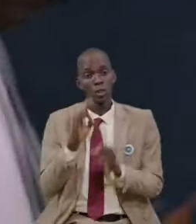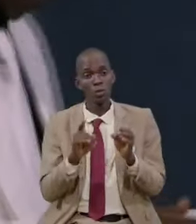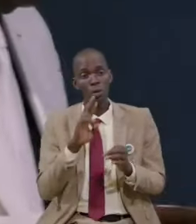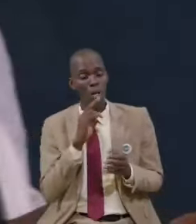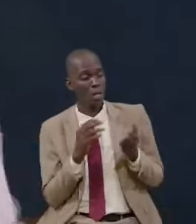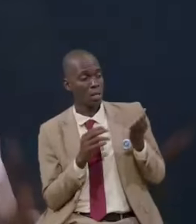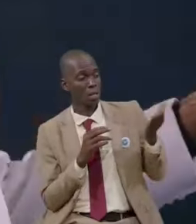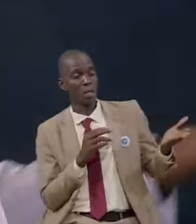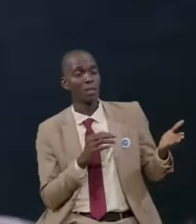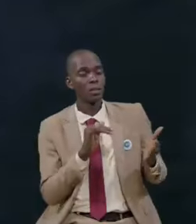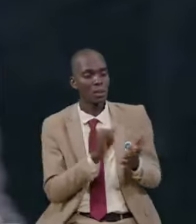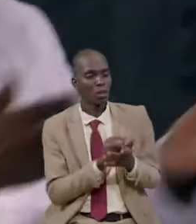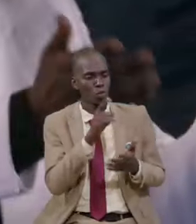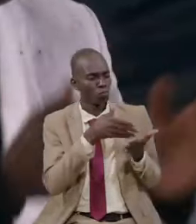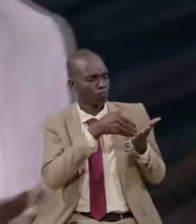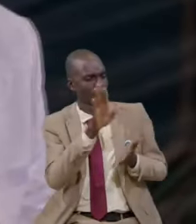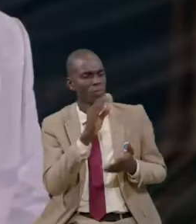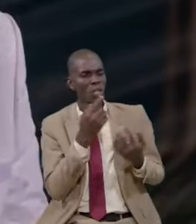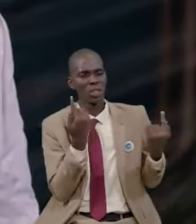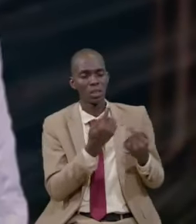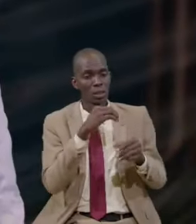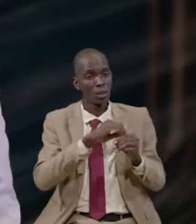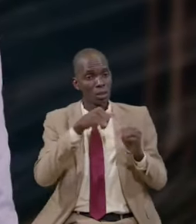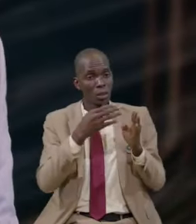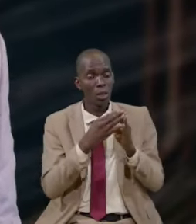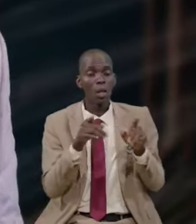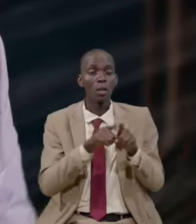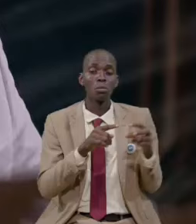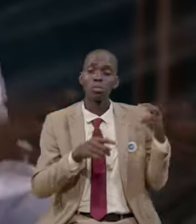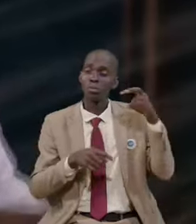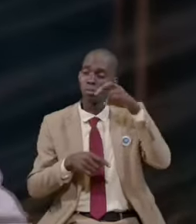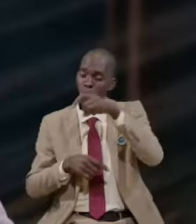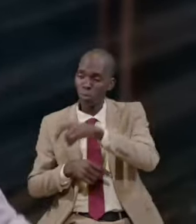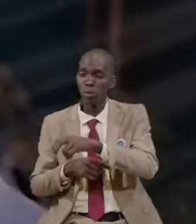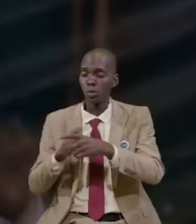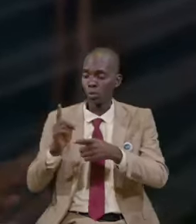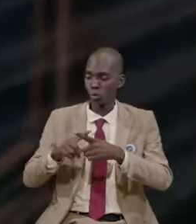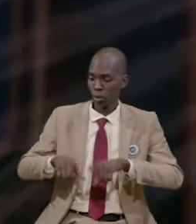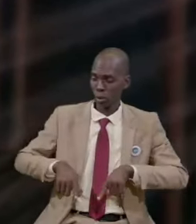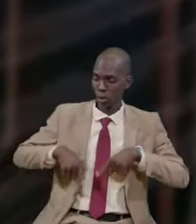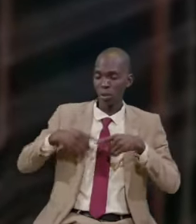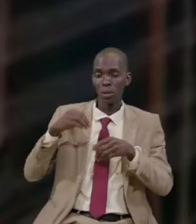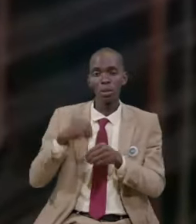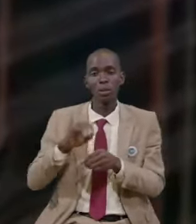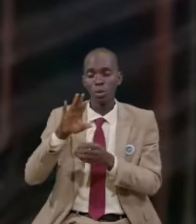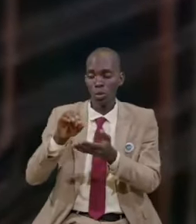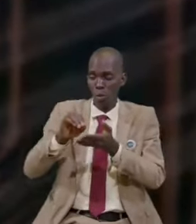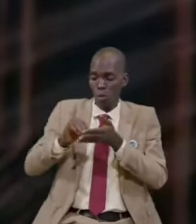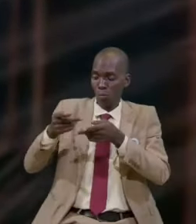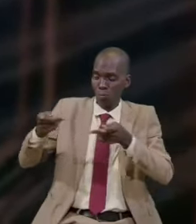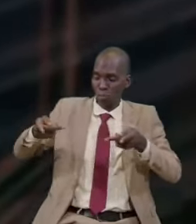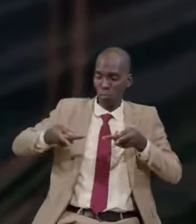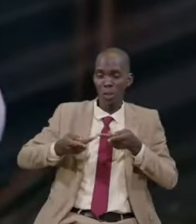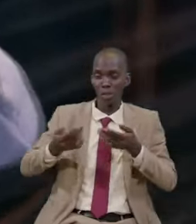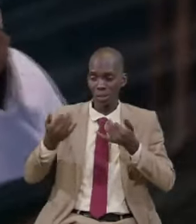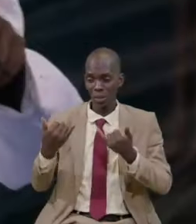this side, as you come to live in your area where they do not believe the gospel, what